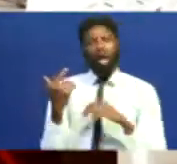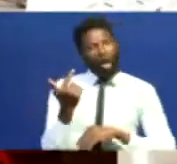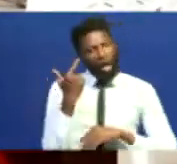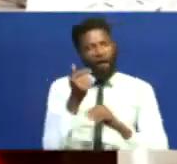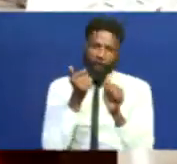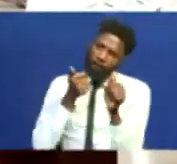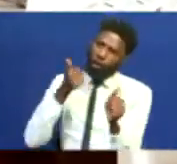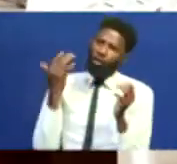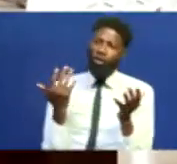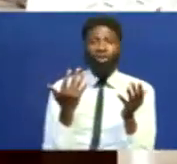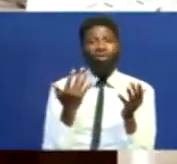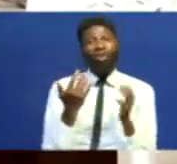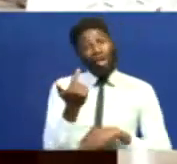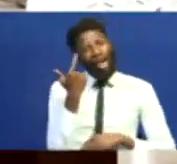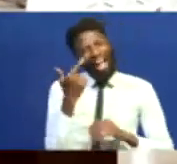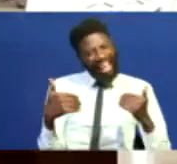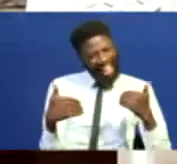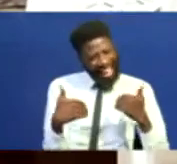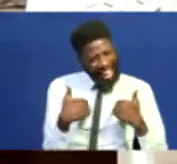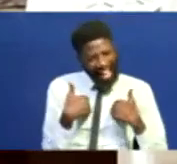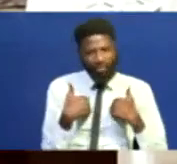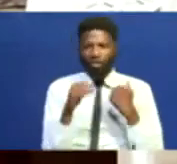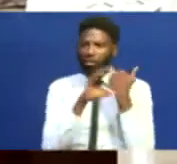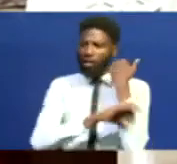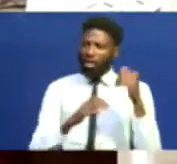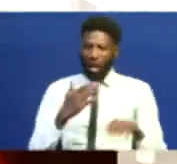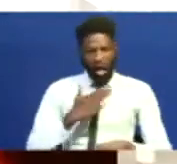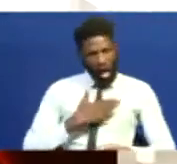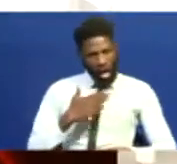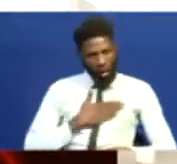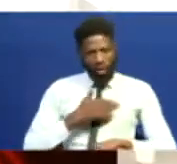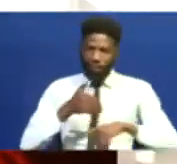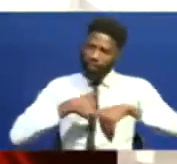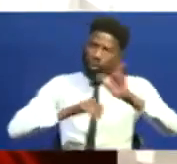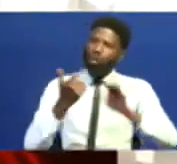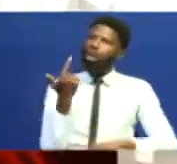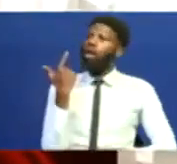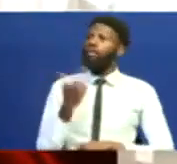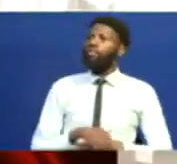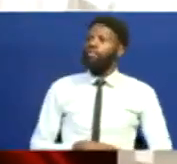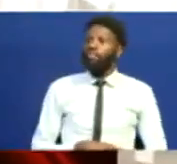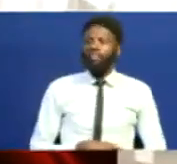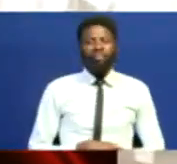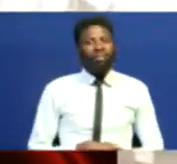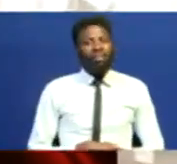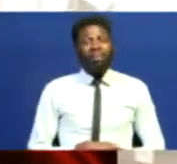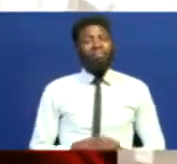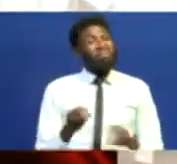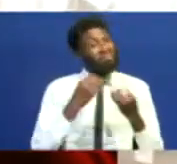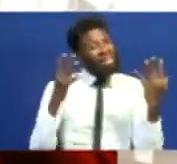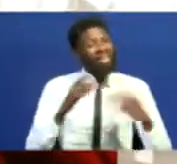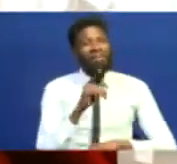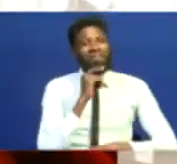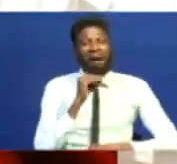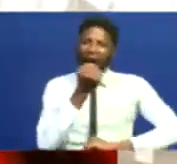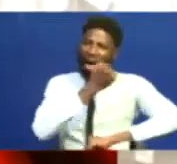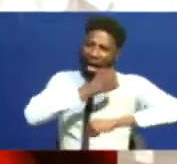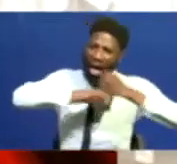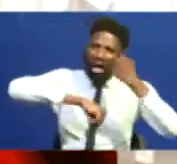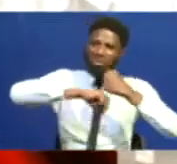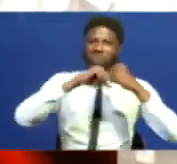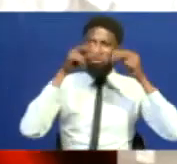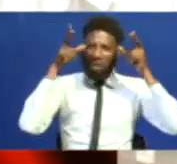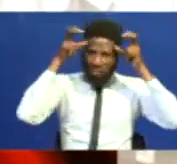na sheria na nchi yetu inaendelezwa kisheria. Ile kitu kwanza inafanya waume wengi wafanye vitendo mbaya